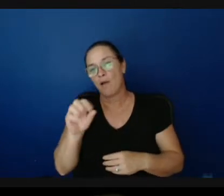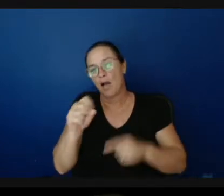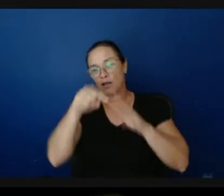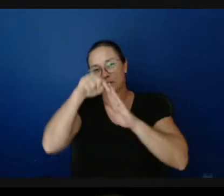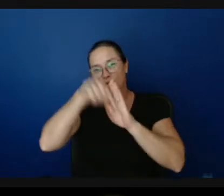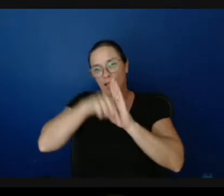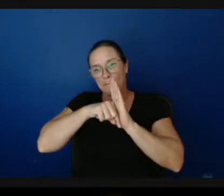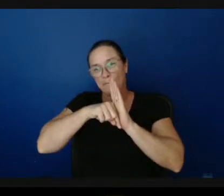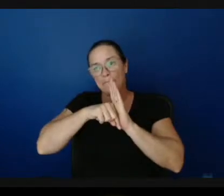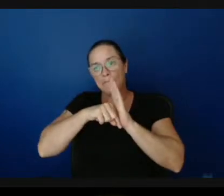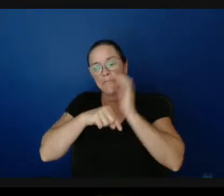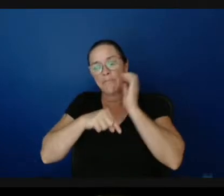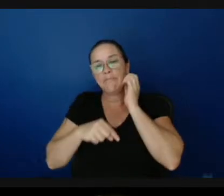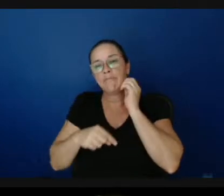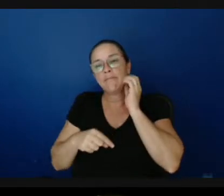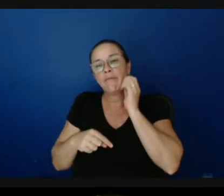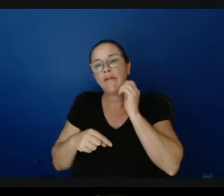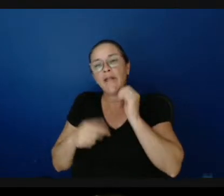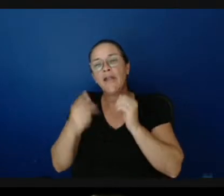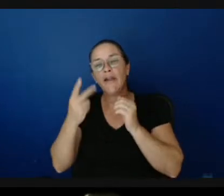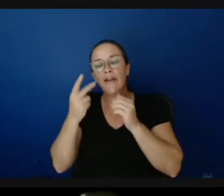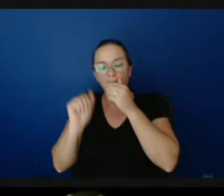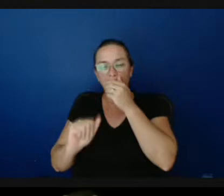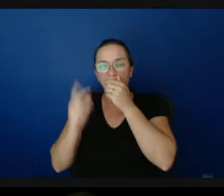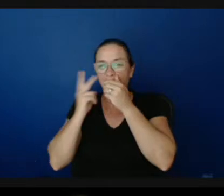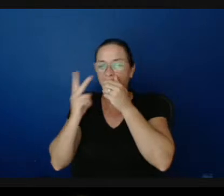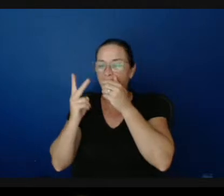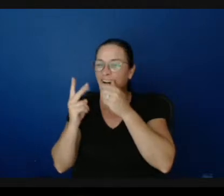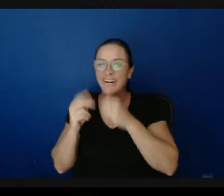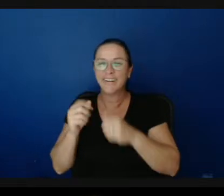see just seaward of the recent eruption site.